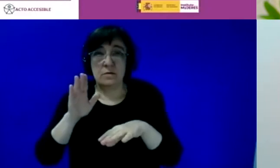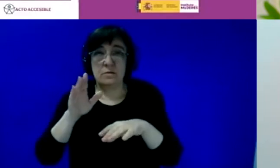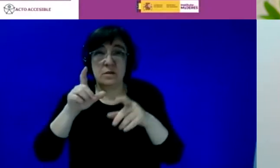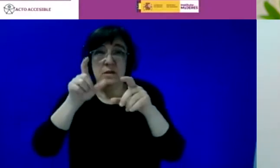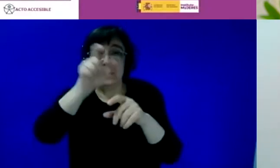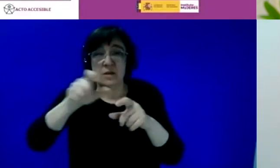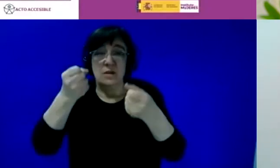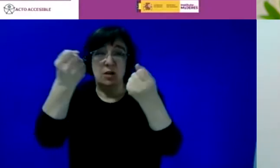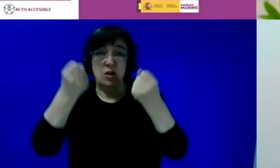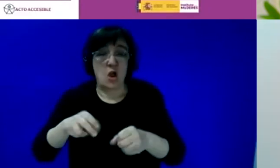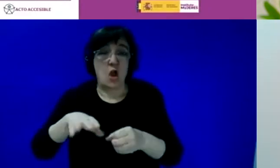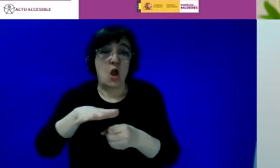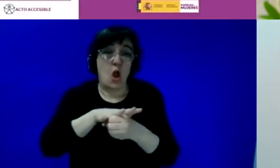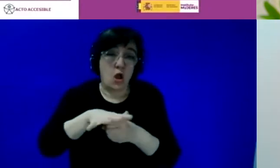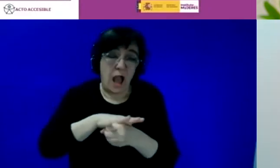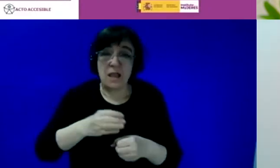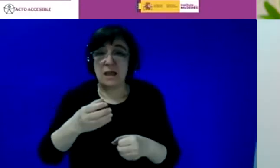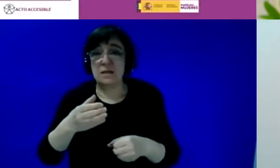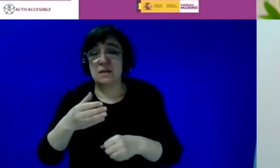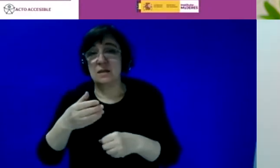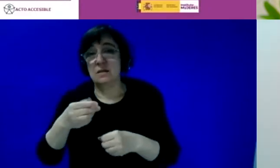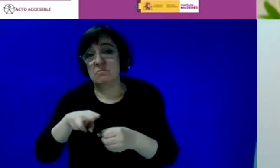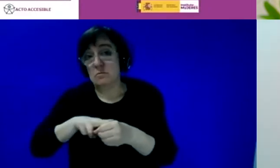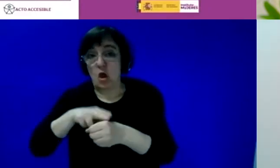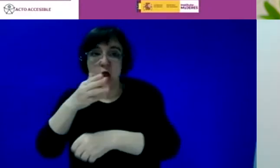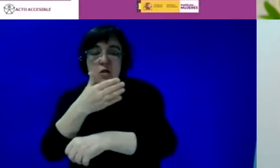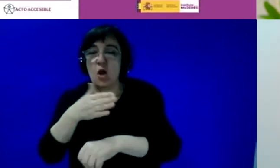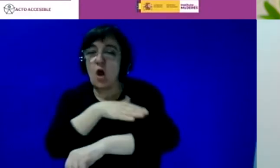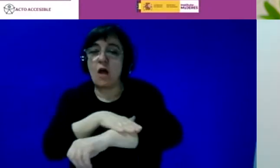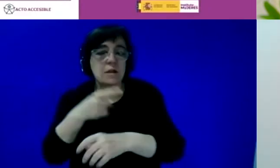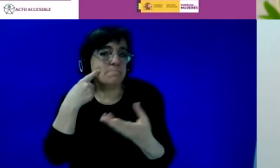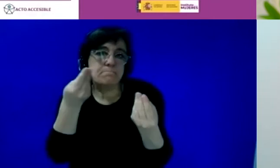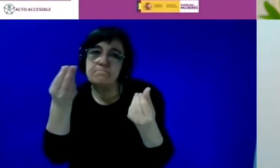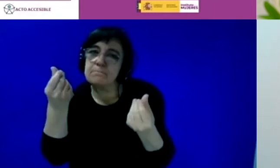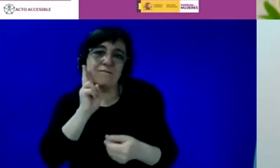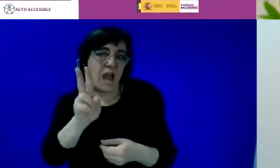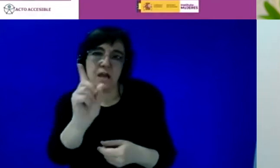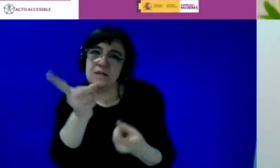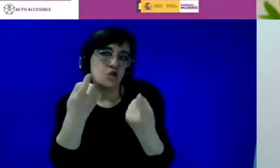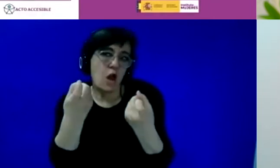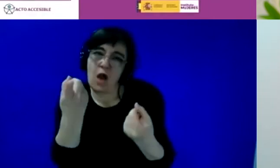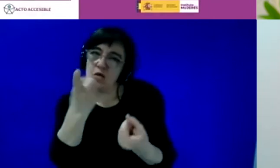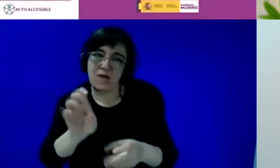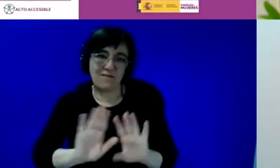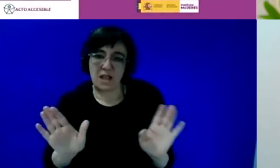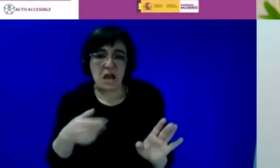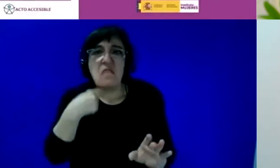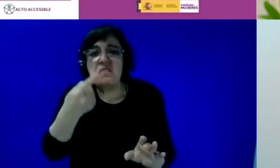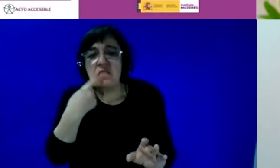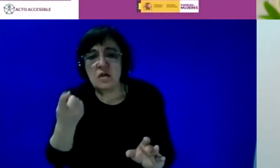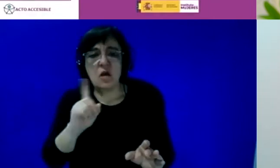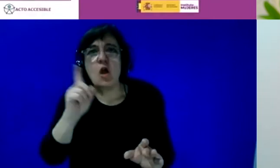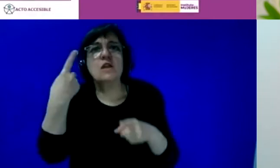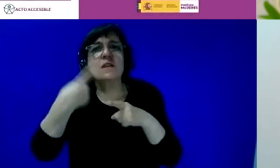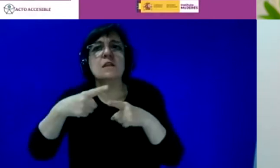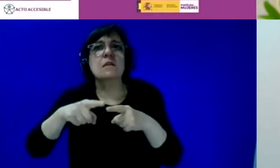doesn't see it as such a huge issue as it is, and doesn't have enough places to support the persons. That